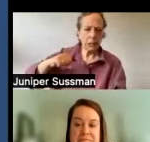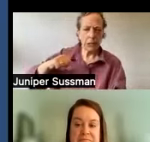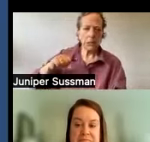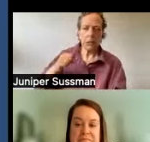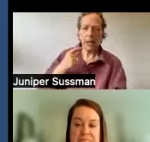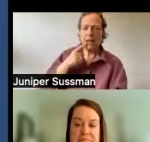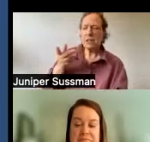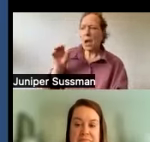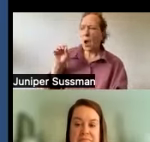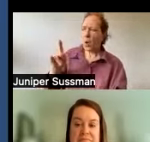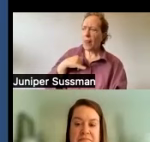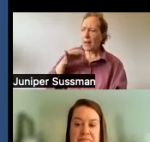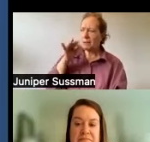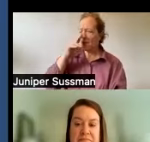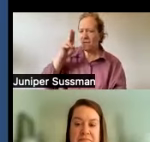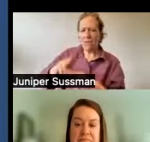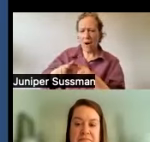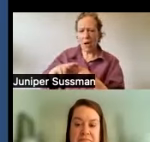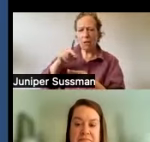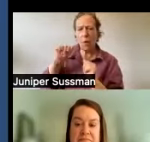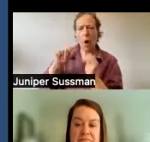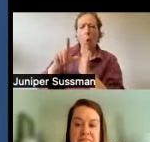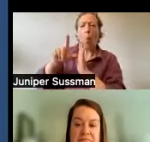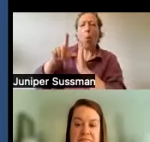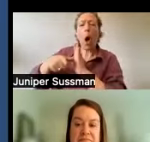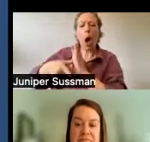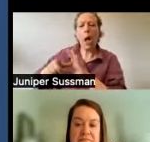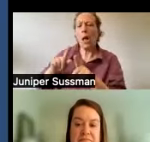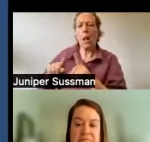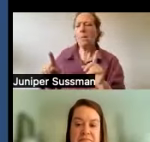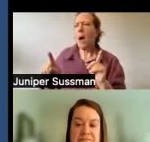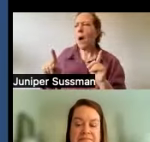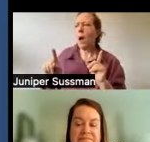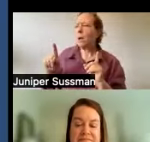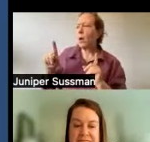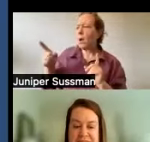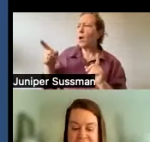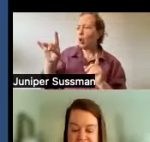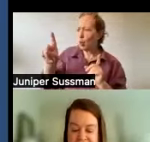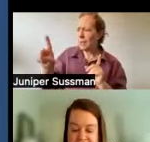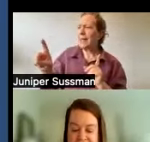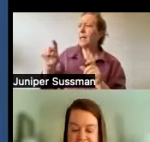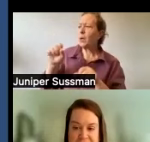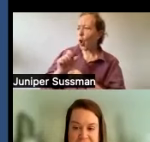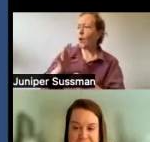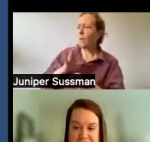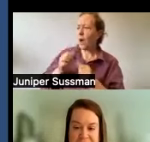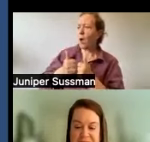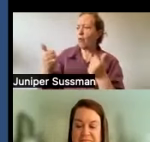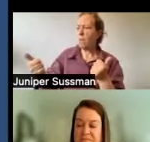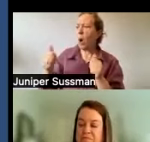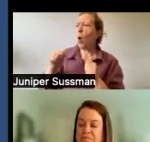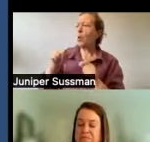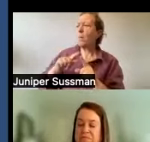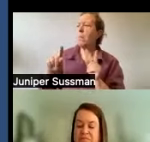experiment while it lasted, but now, oh, by the way, it's so critical, even though, yes, you did it. And yes, you may still need to for other disability related reasons, we're